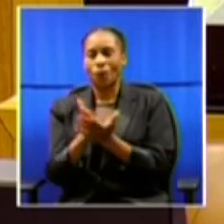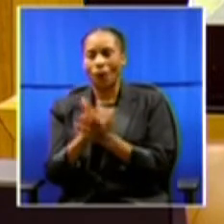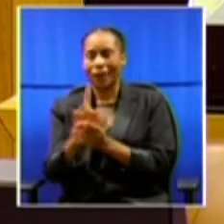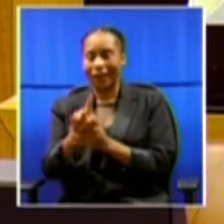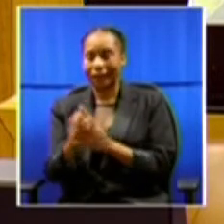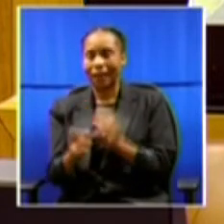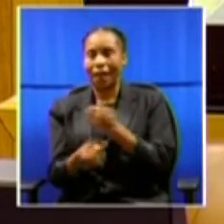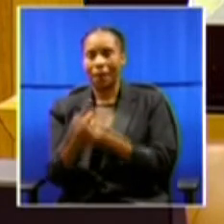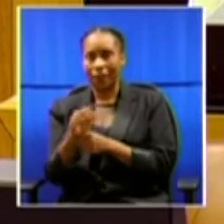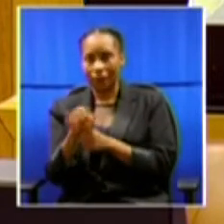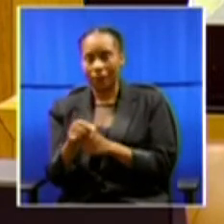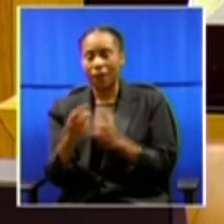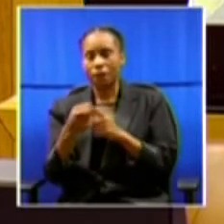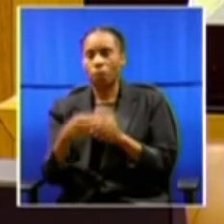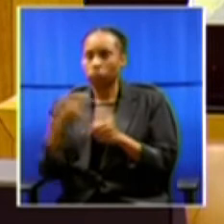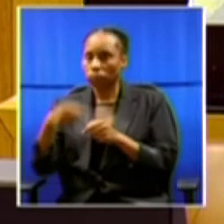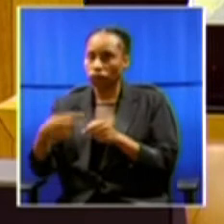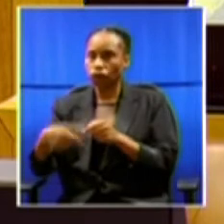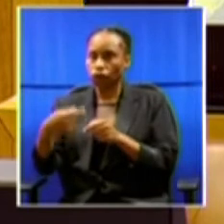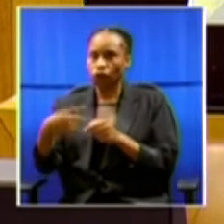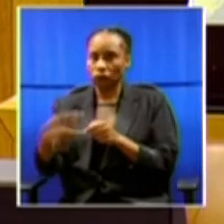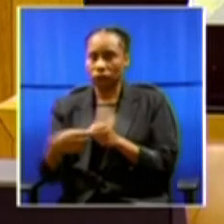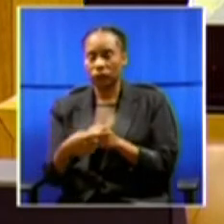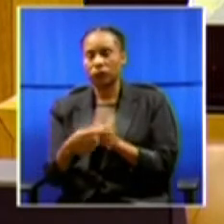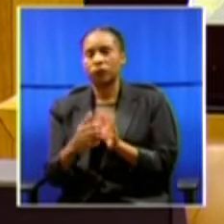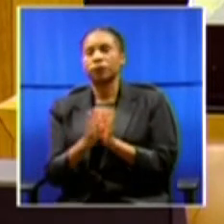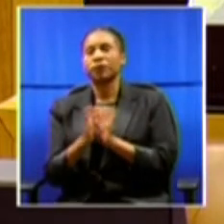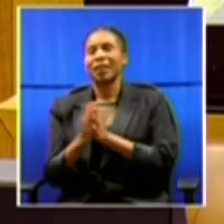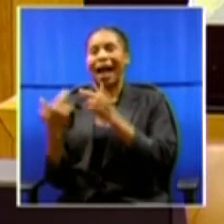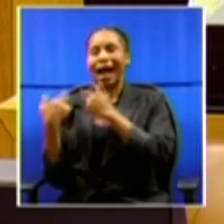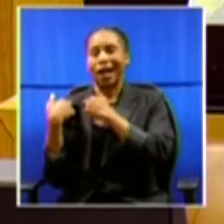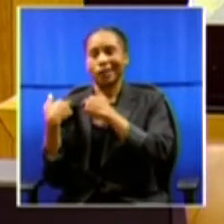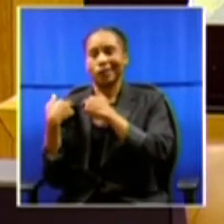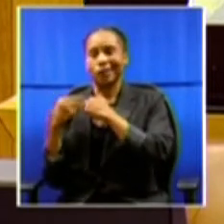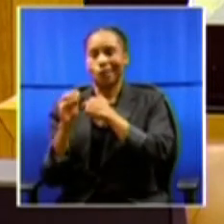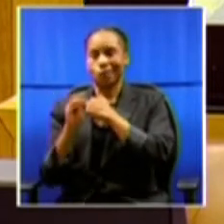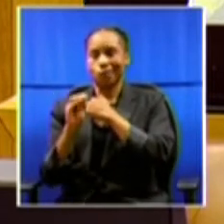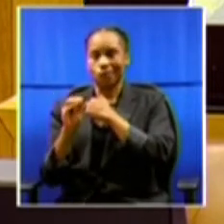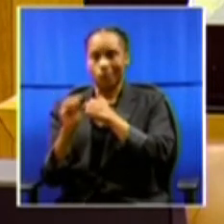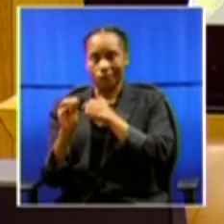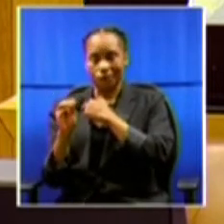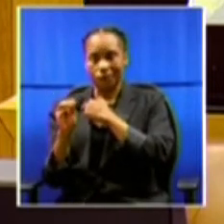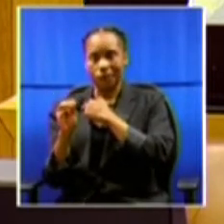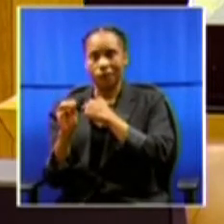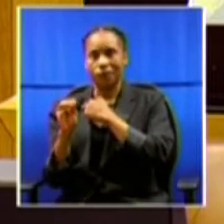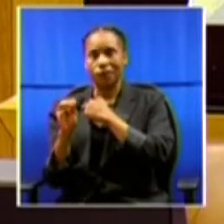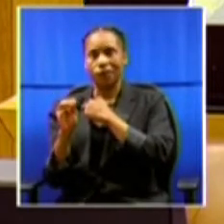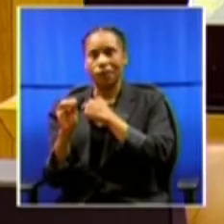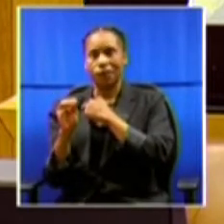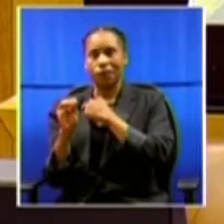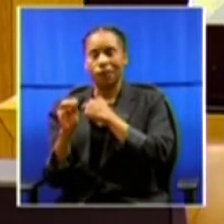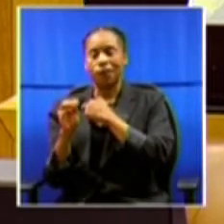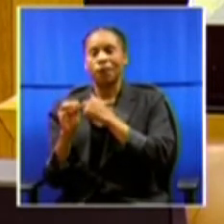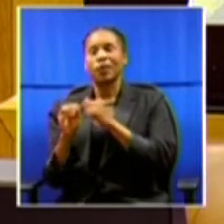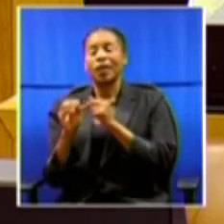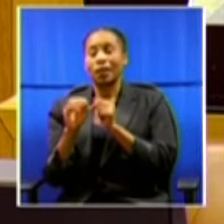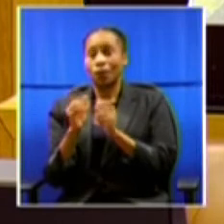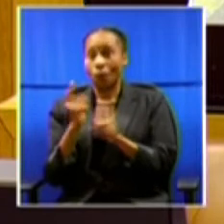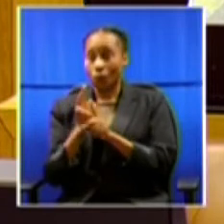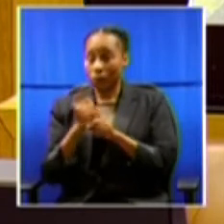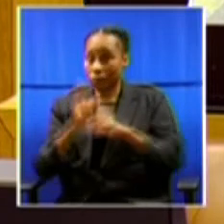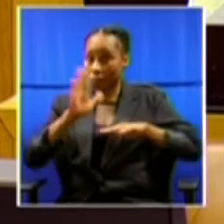happen from time to time, that there is accountability and consequence management for failure to